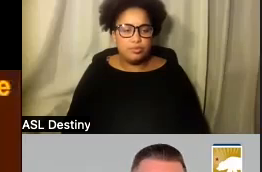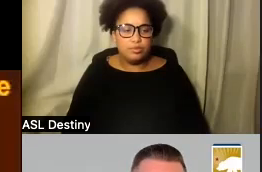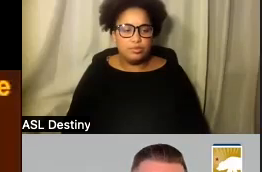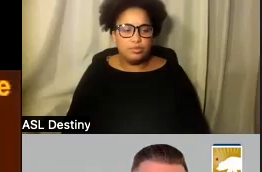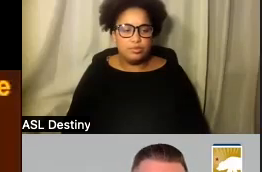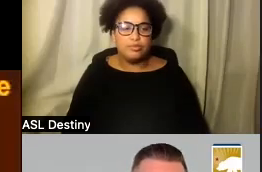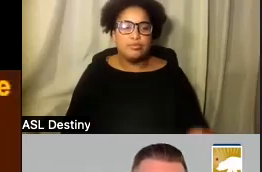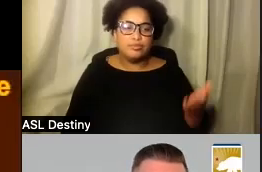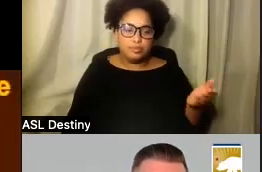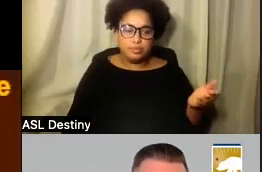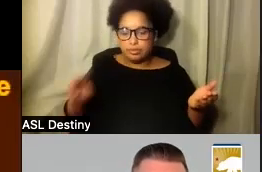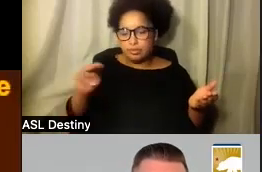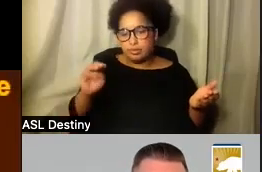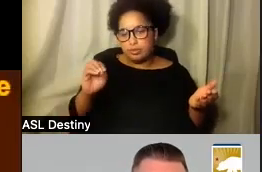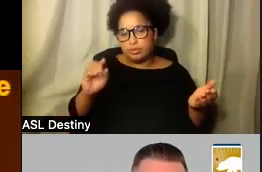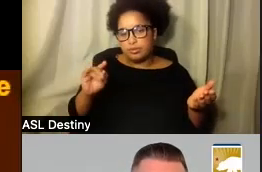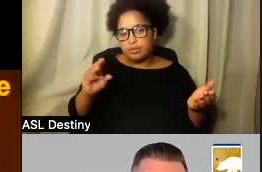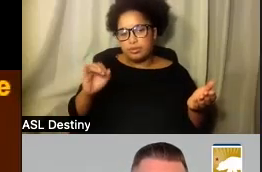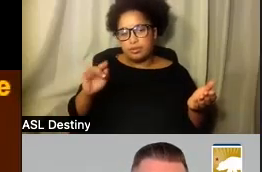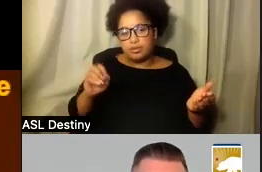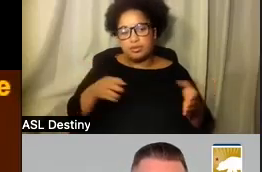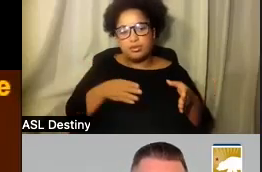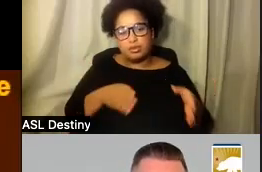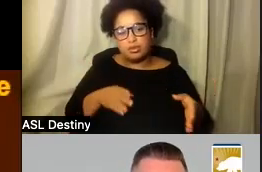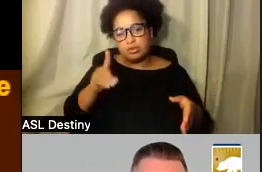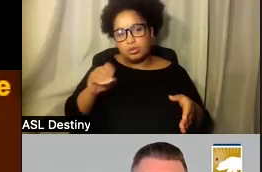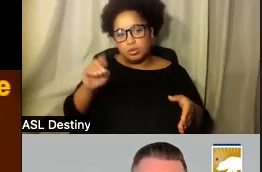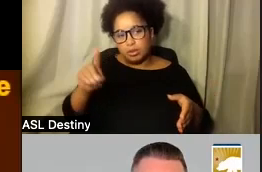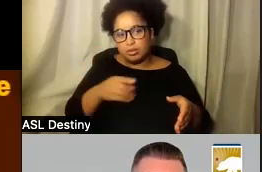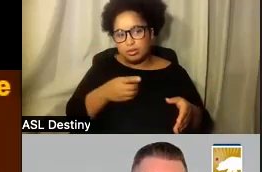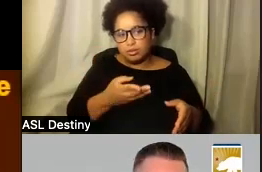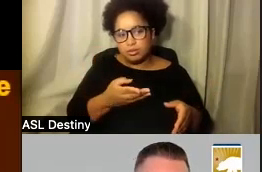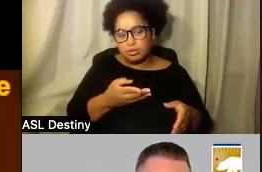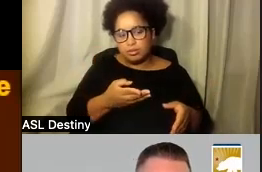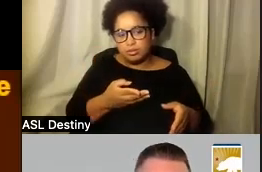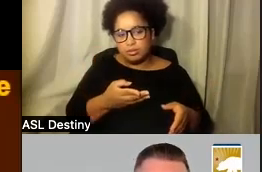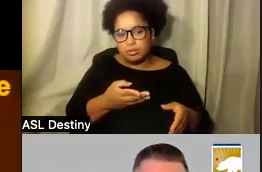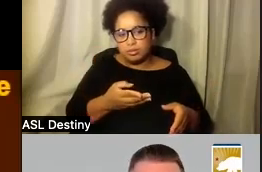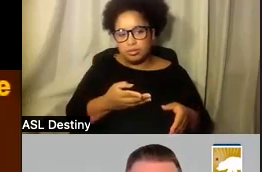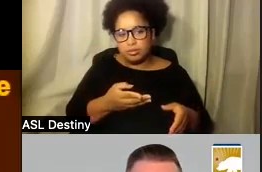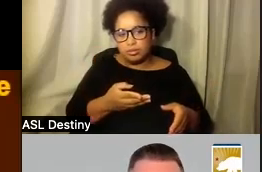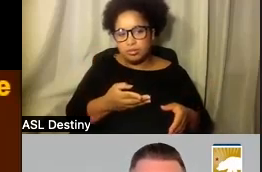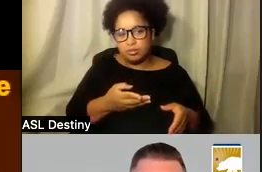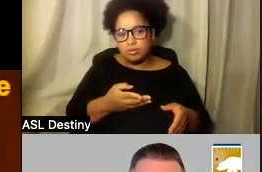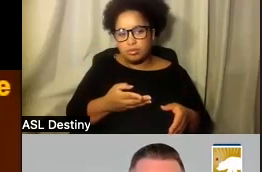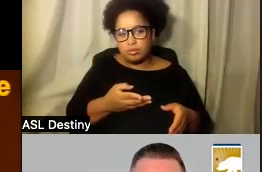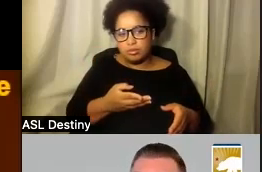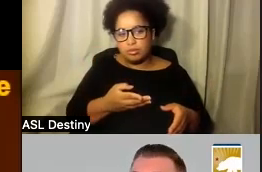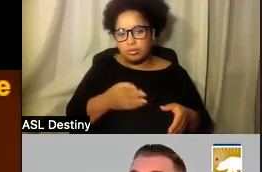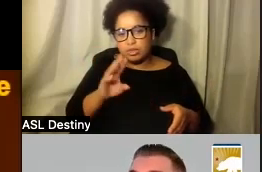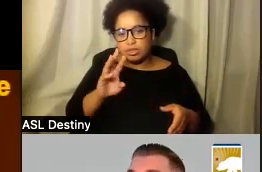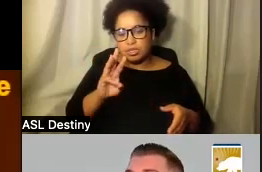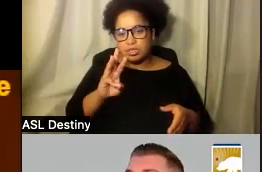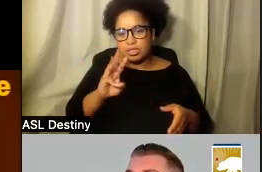you'll see Montecito, like I mentioned, that's that's what 101 right there, under 6 to 8 feet